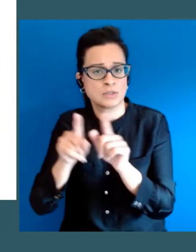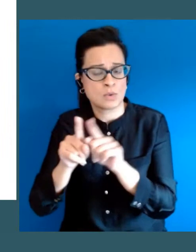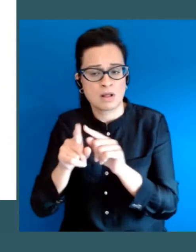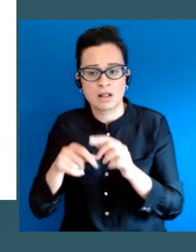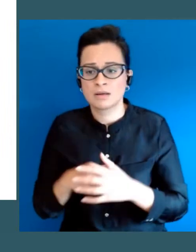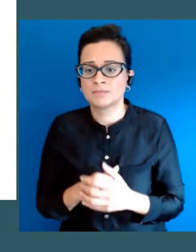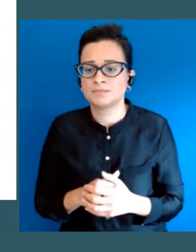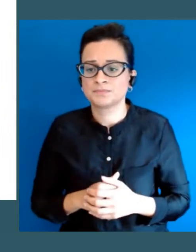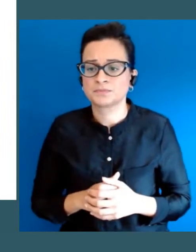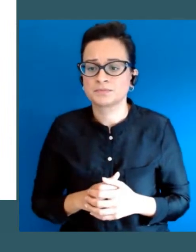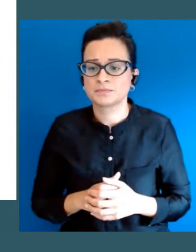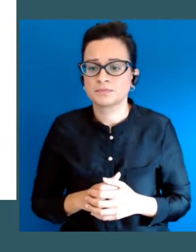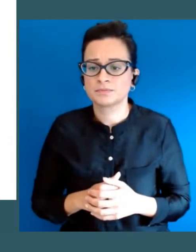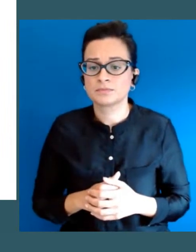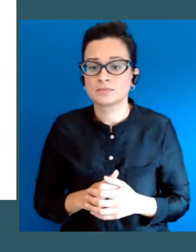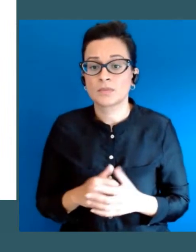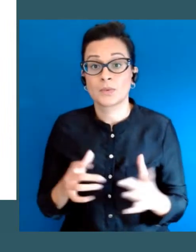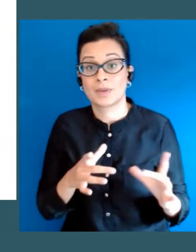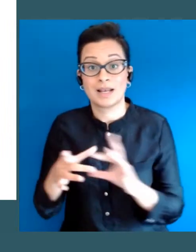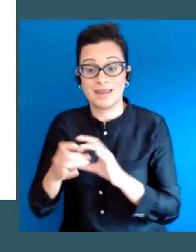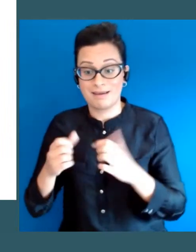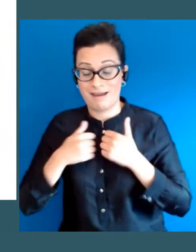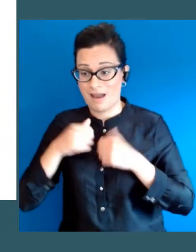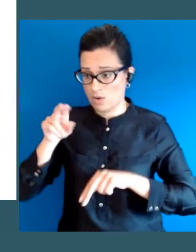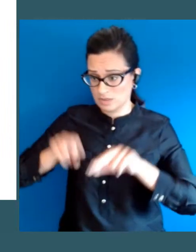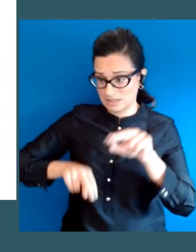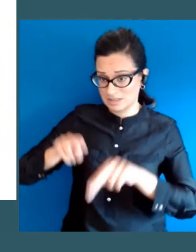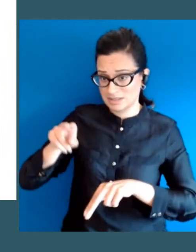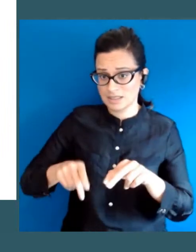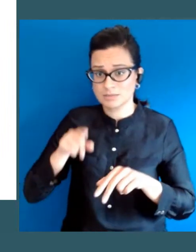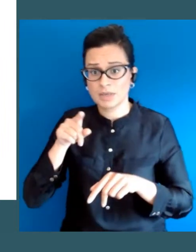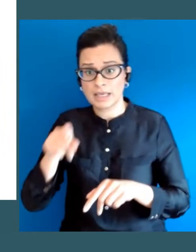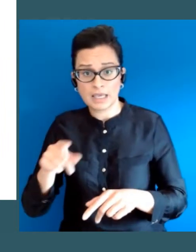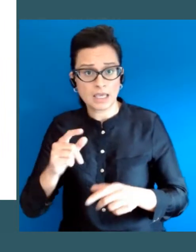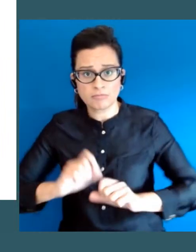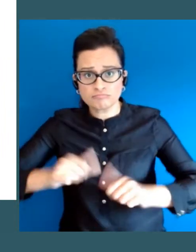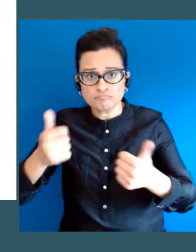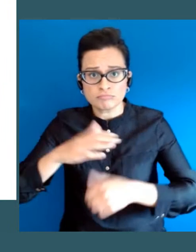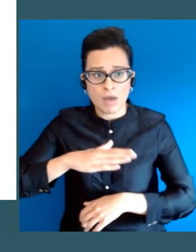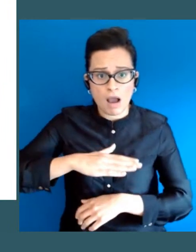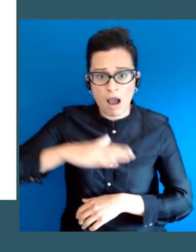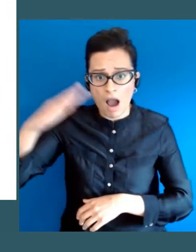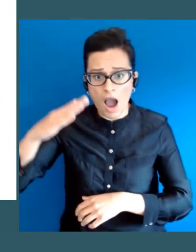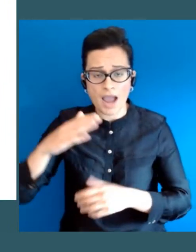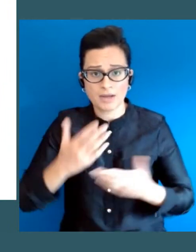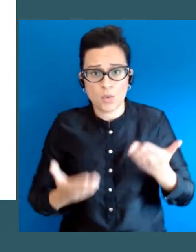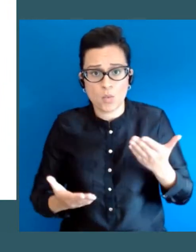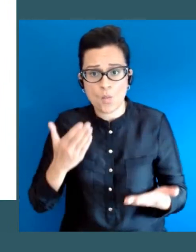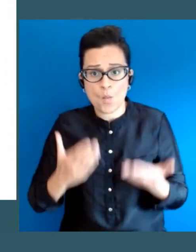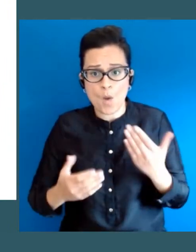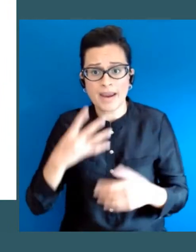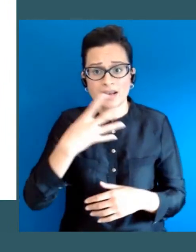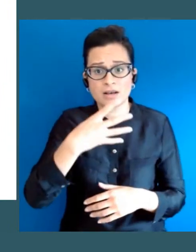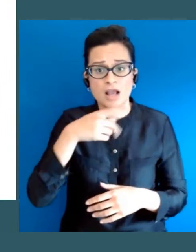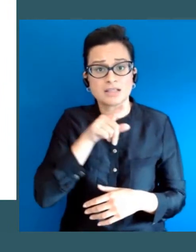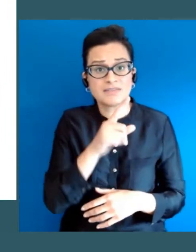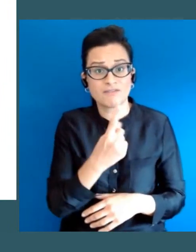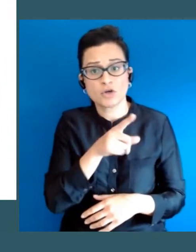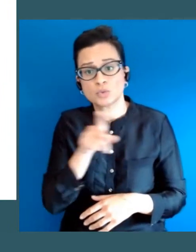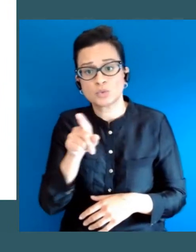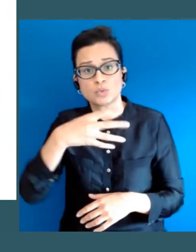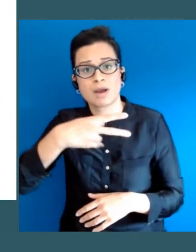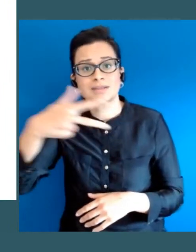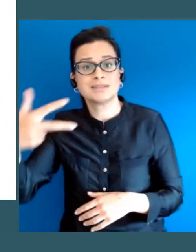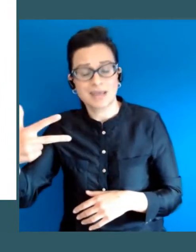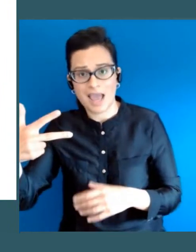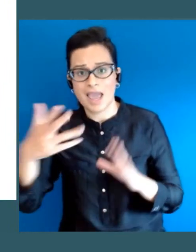So in regards to our assessment, he was thriving, weight and height, both were tracking 91st to 98th centile. He did have limited variety.